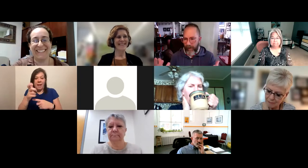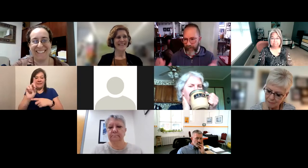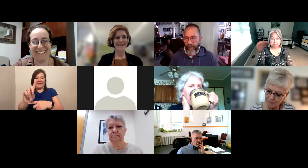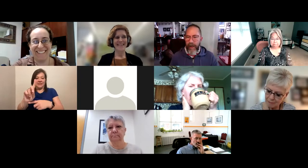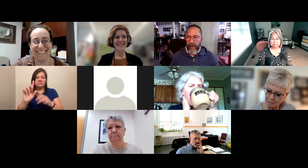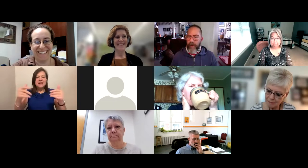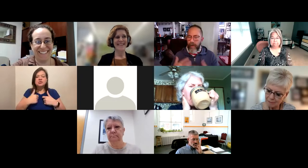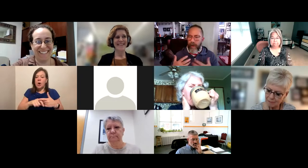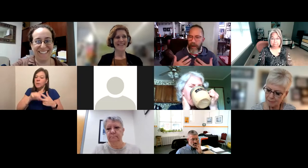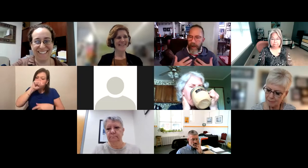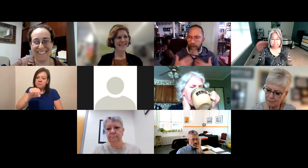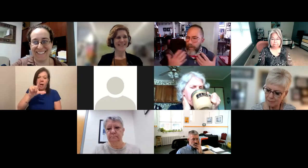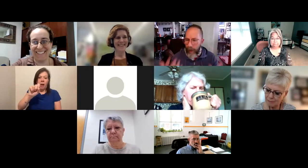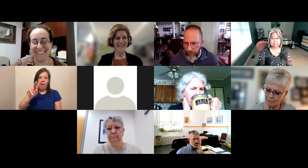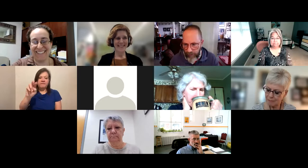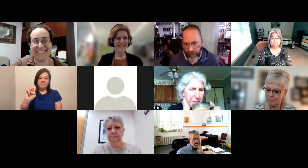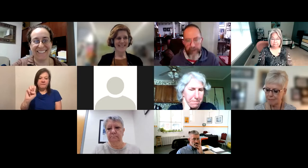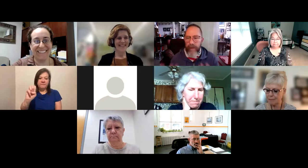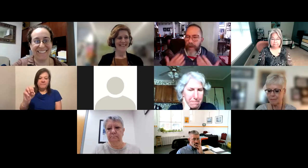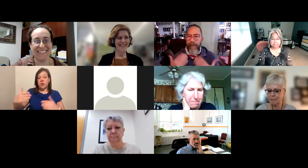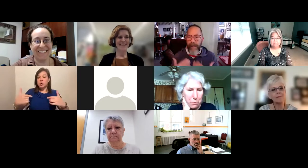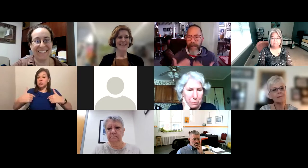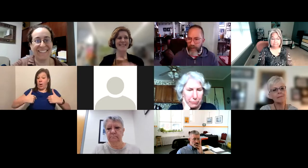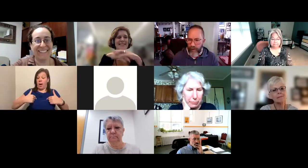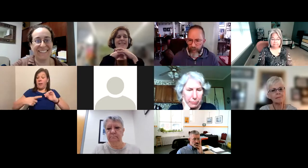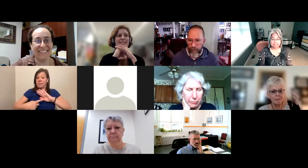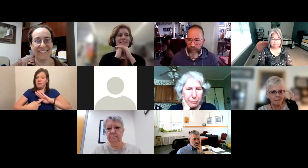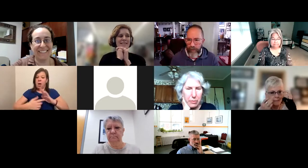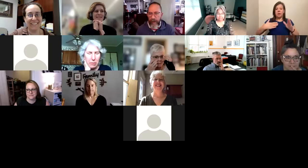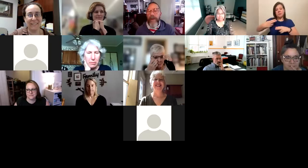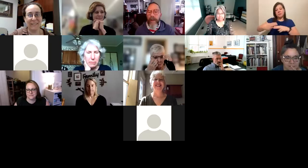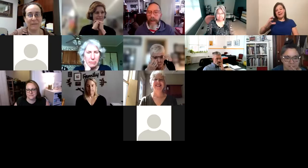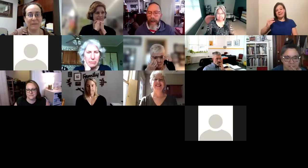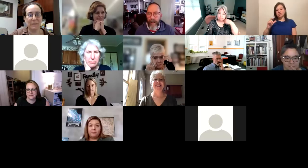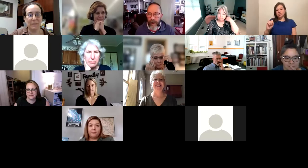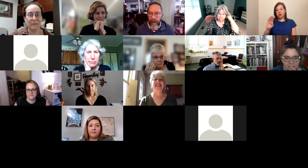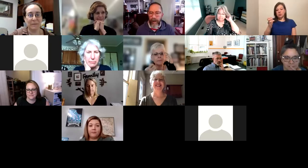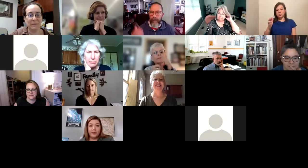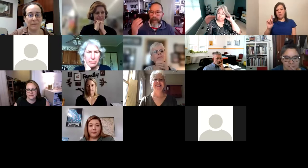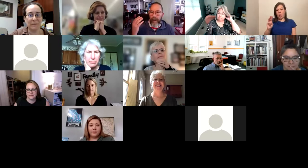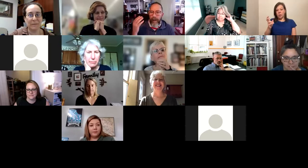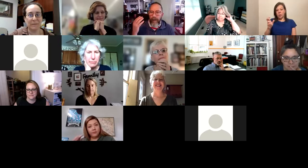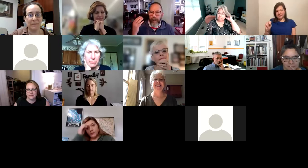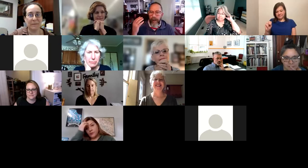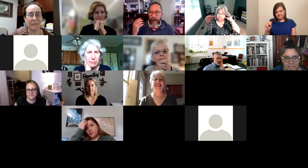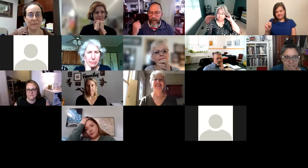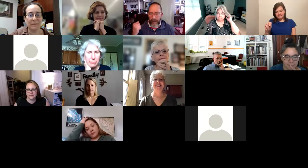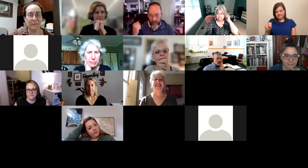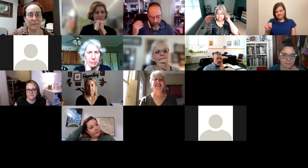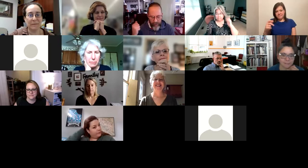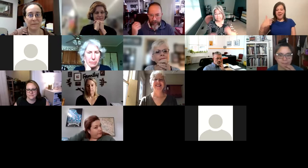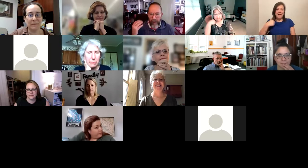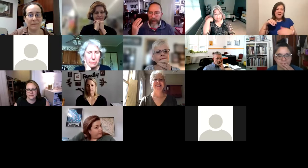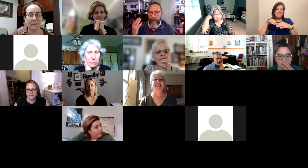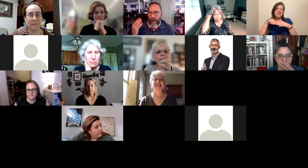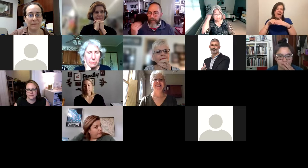with love. So I'll model this. My name is Charles Baldwin. I am the Access